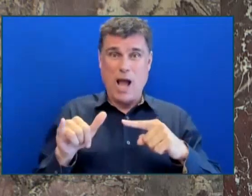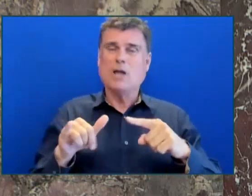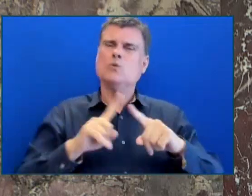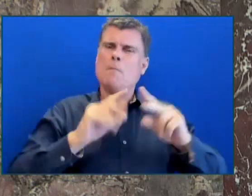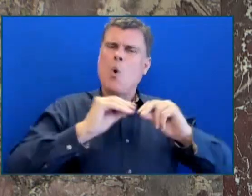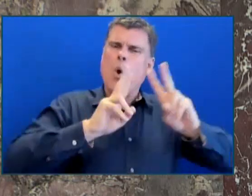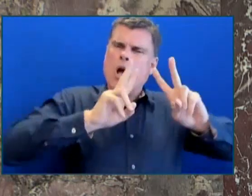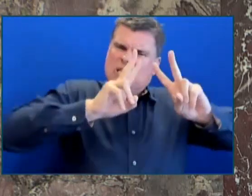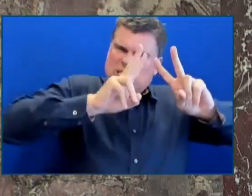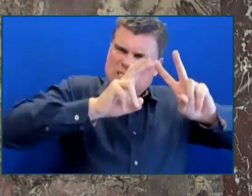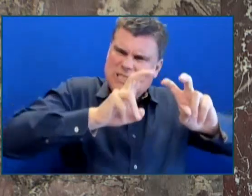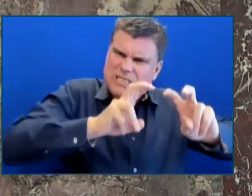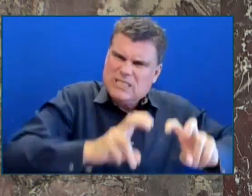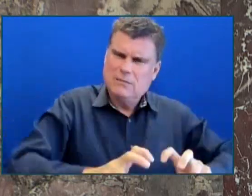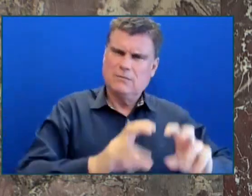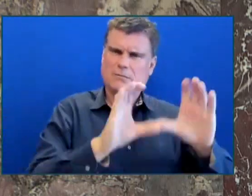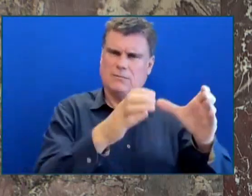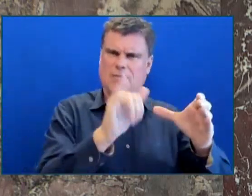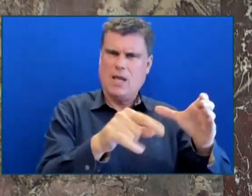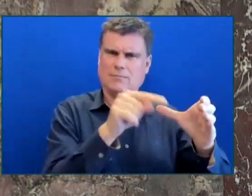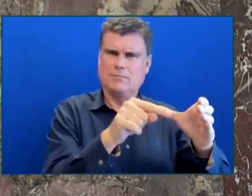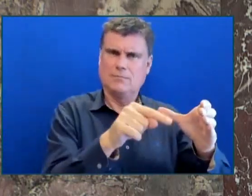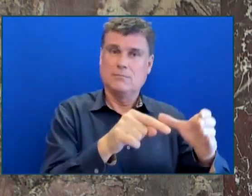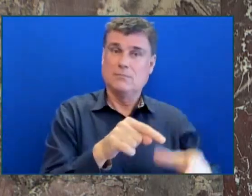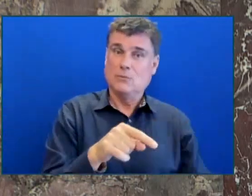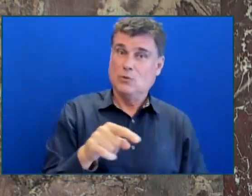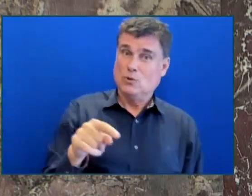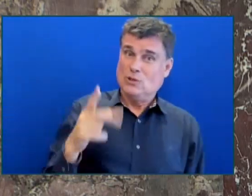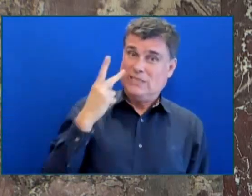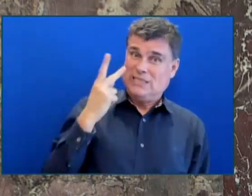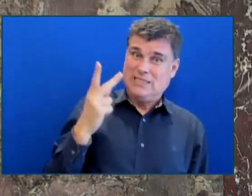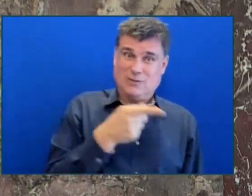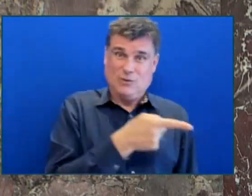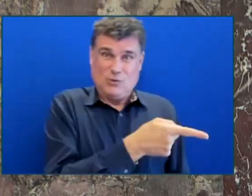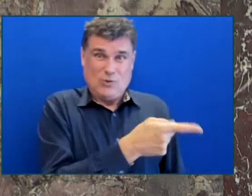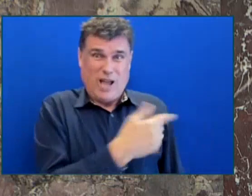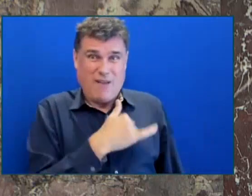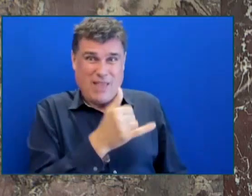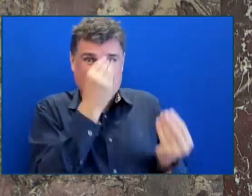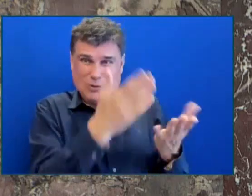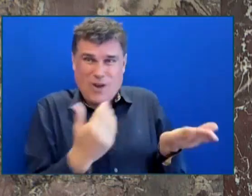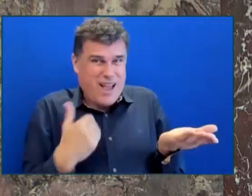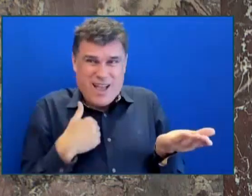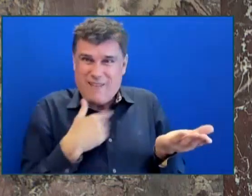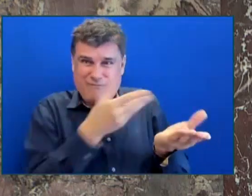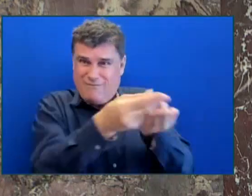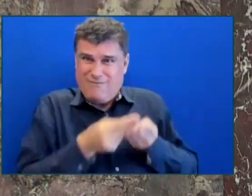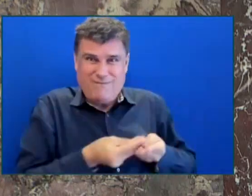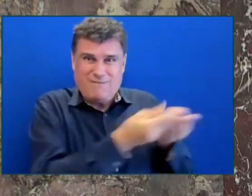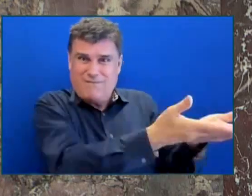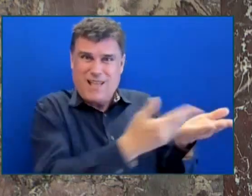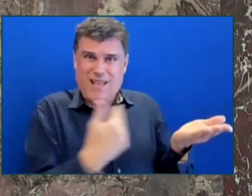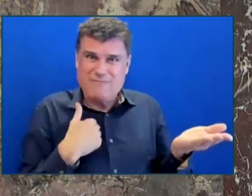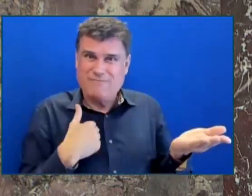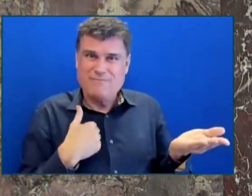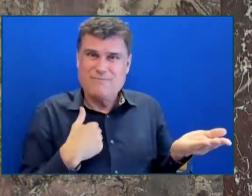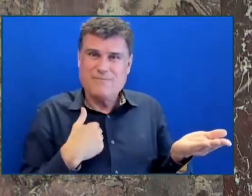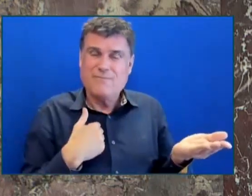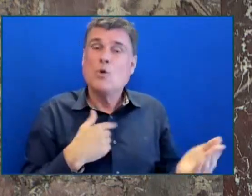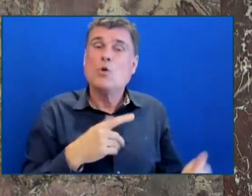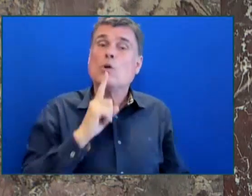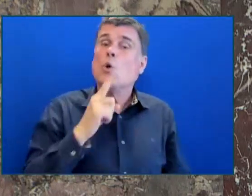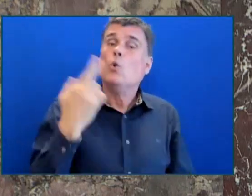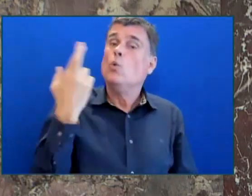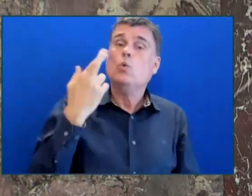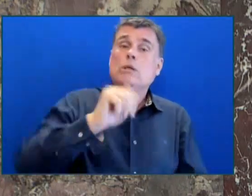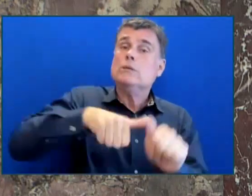released for the first time in 30 years in this legislature under a public interest provision. The reason why we were able to do that, Honourable Chair, is